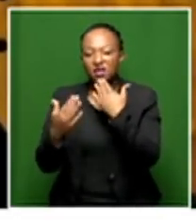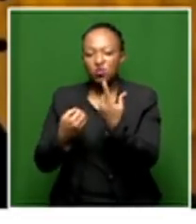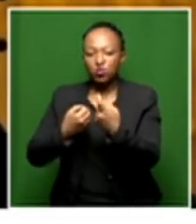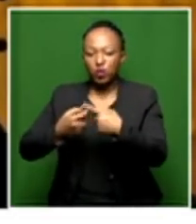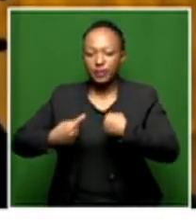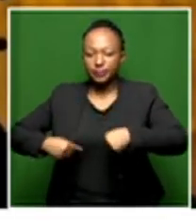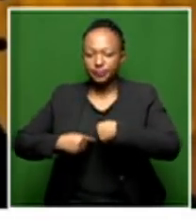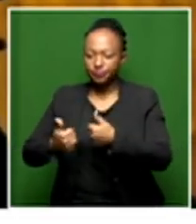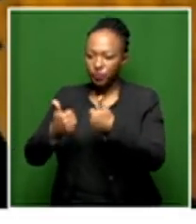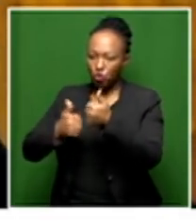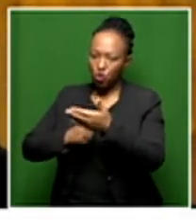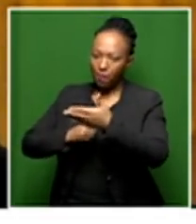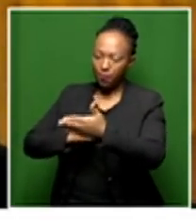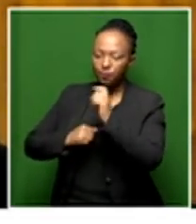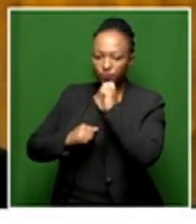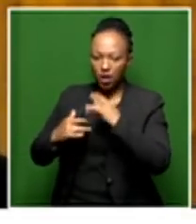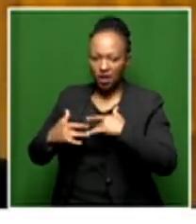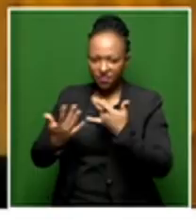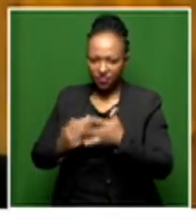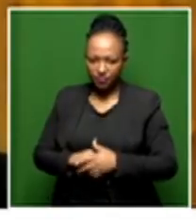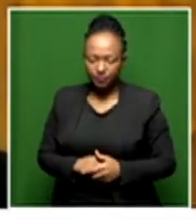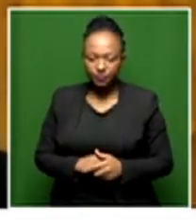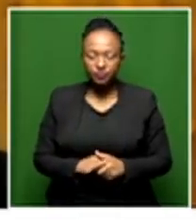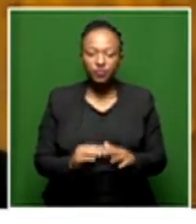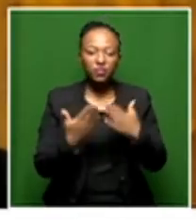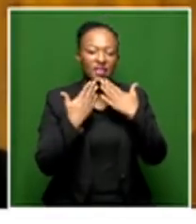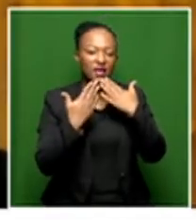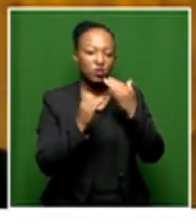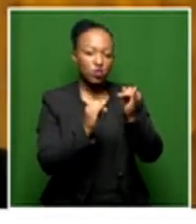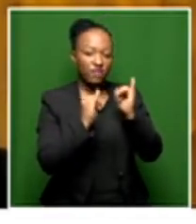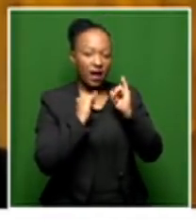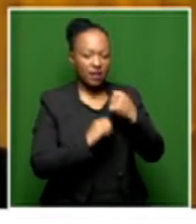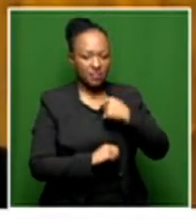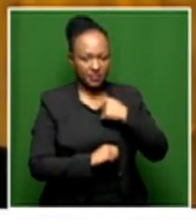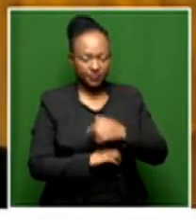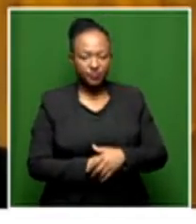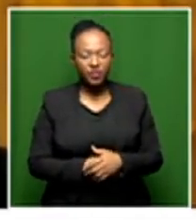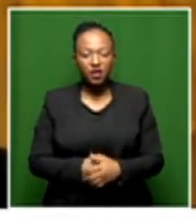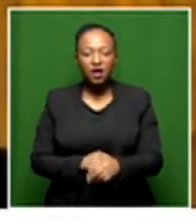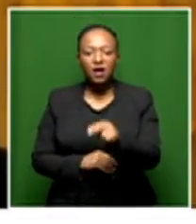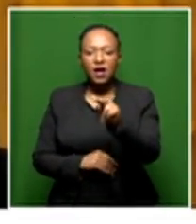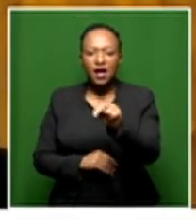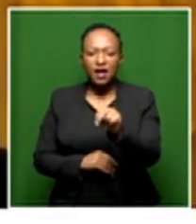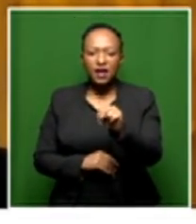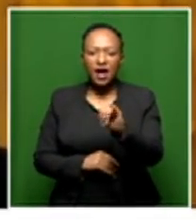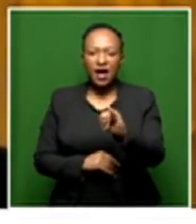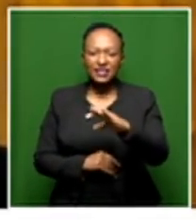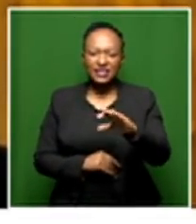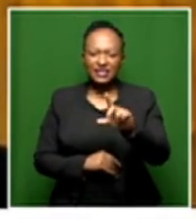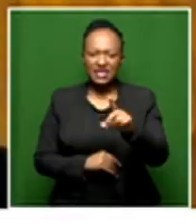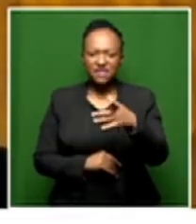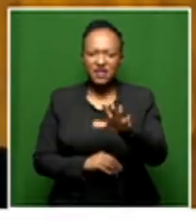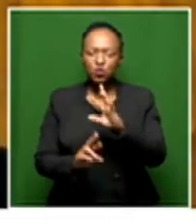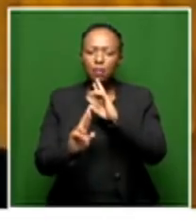have you on Morning Live. Thank you very much for inviting me. So the NICD releasing a very interesting report in terms